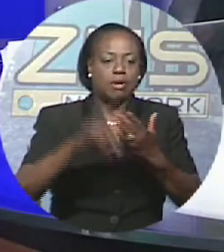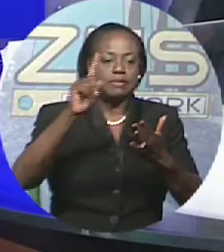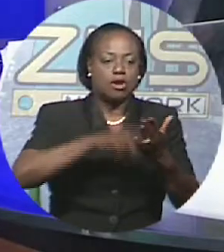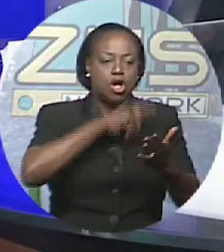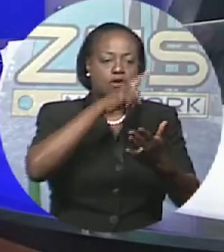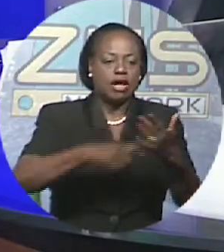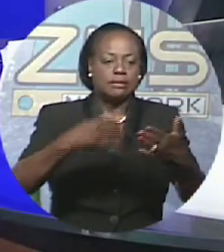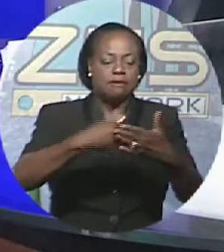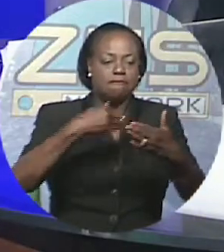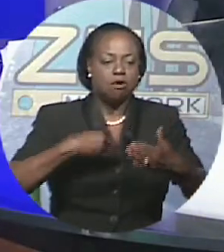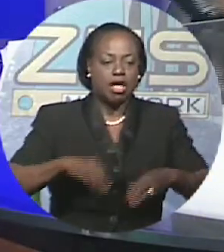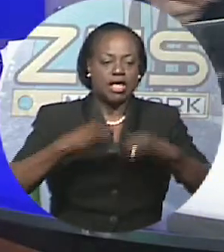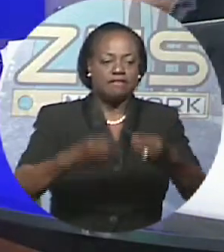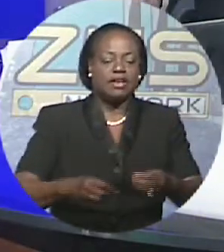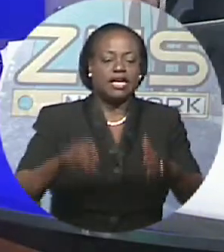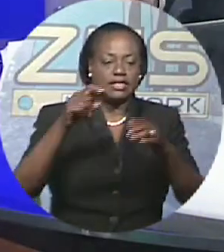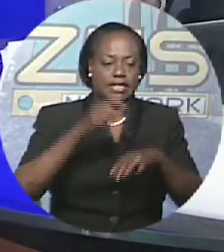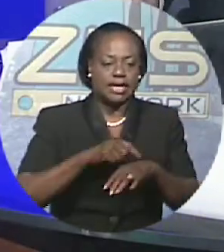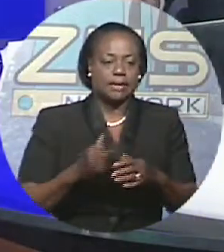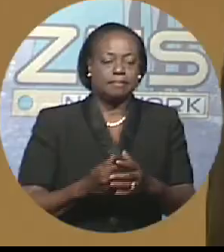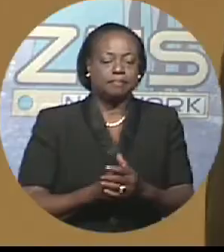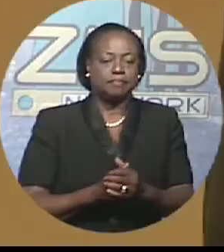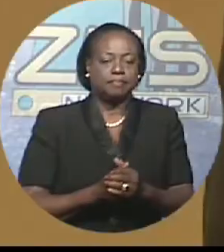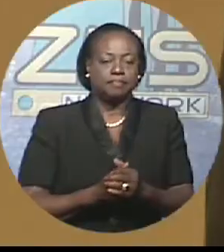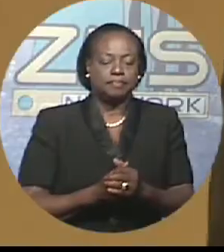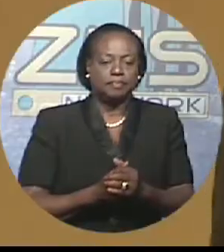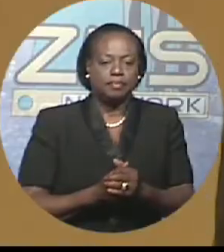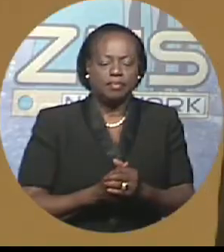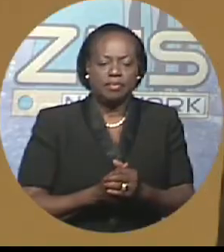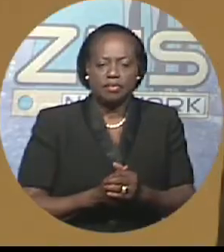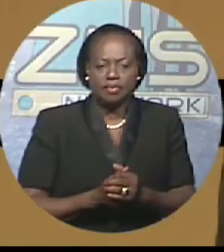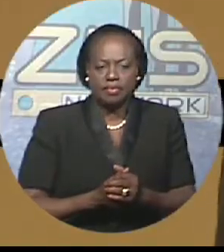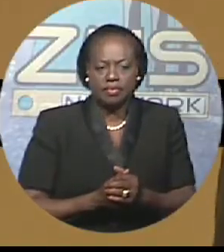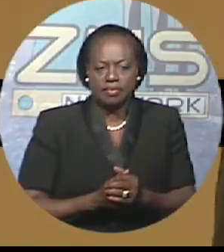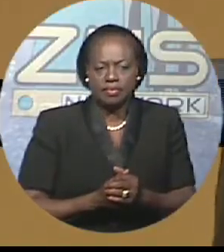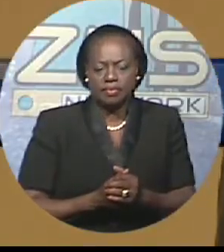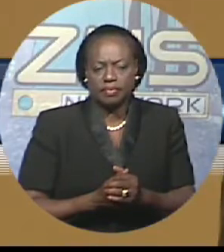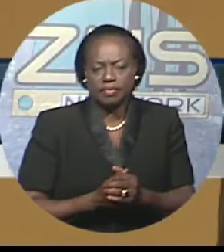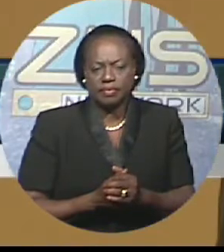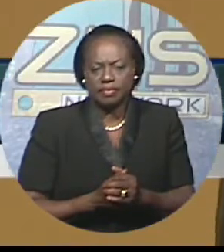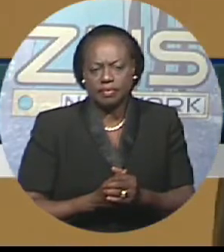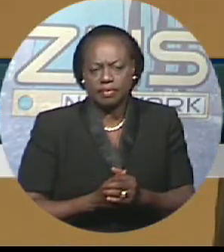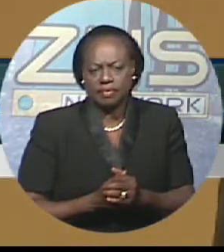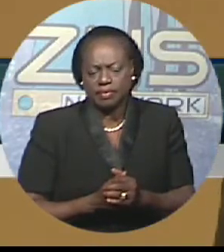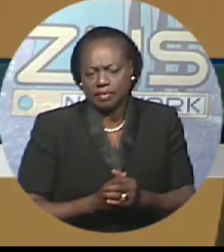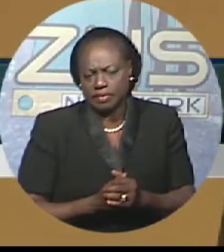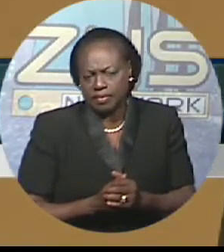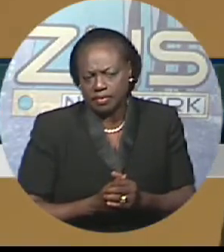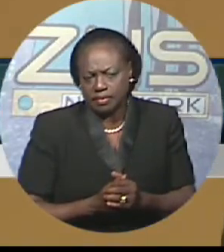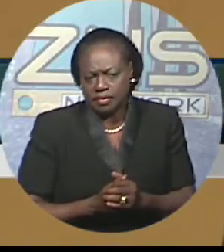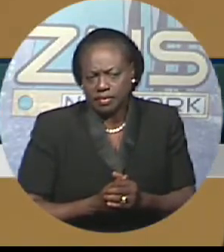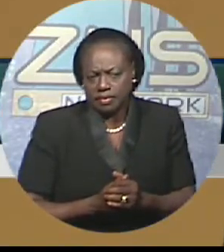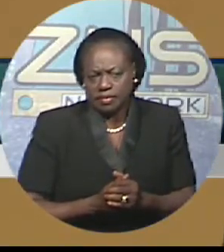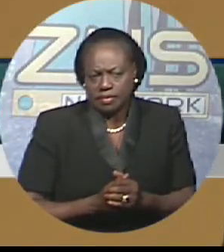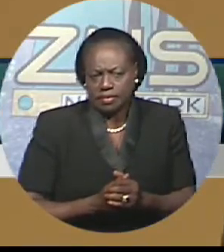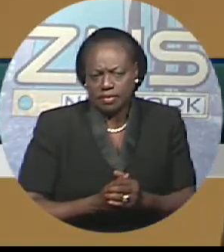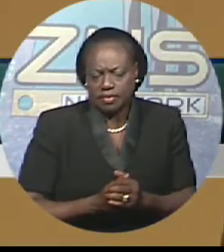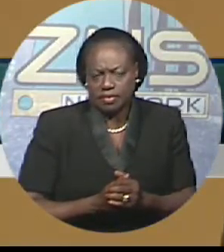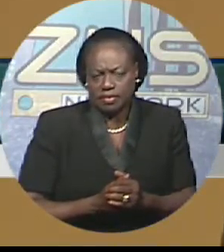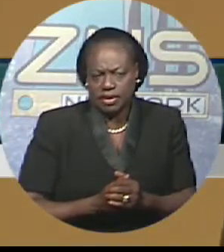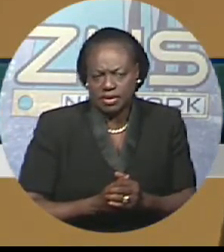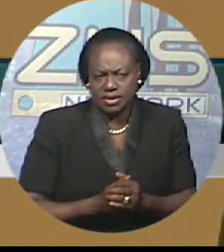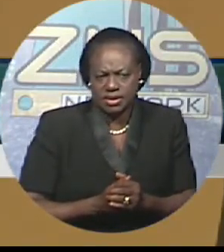predictability. This should lead to a substantial reduction in clearance times and the costs associated with the regulatory clearance